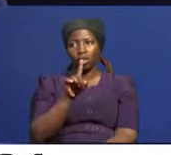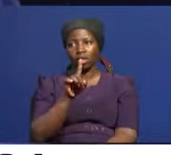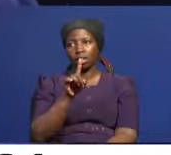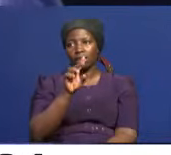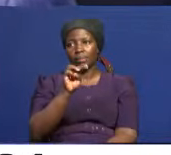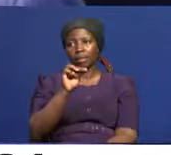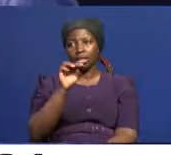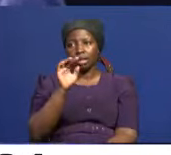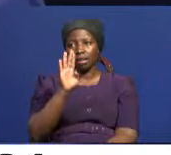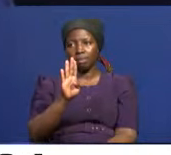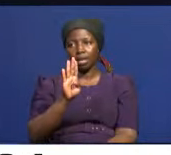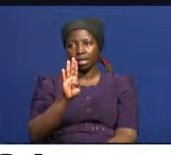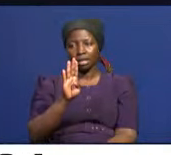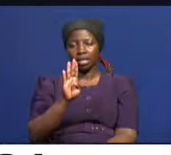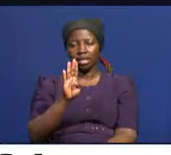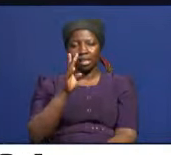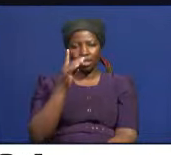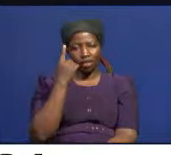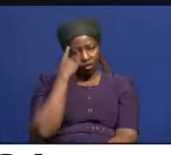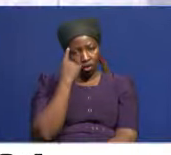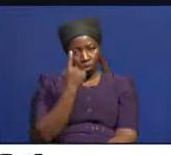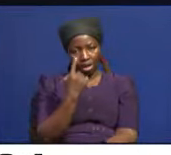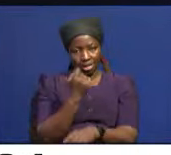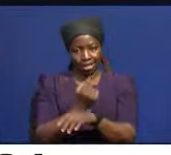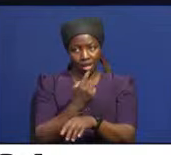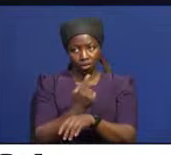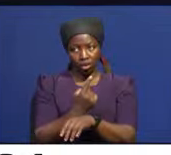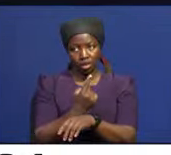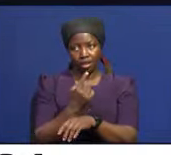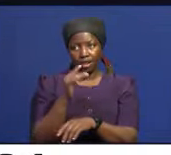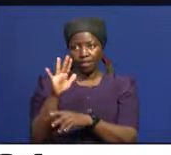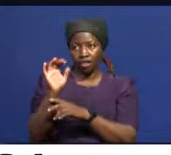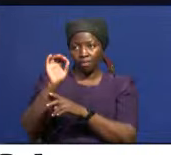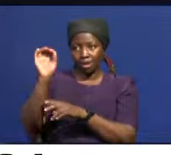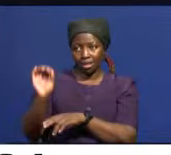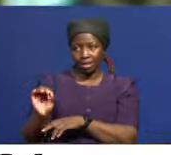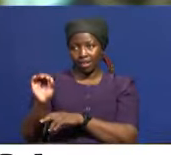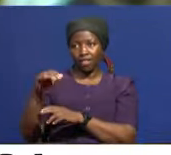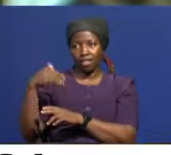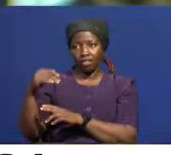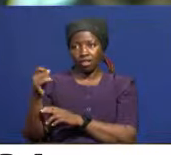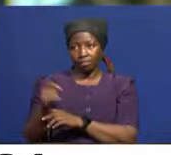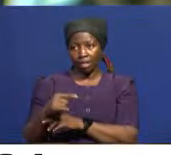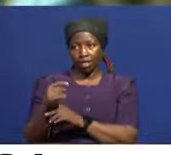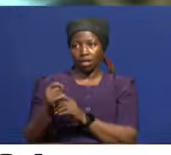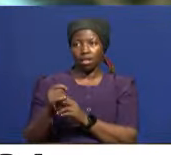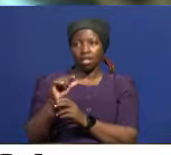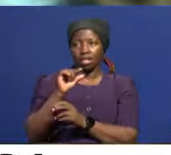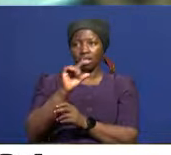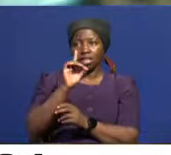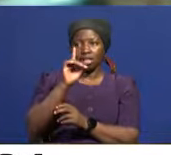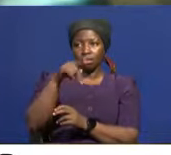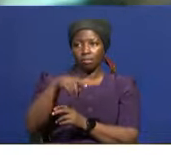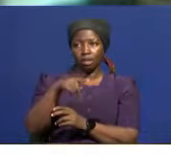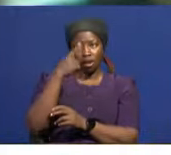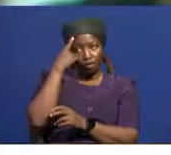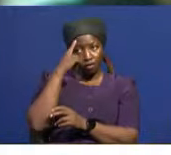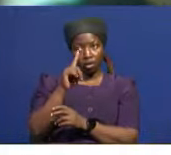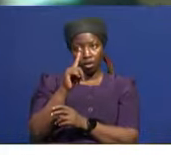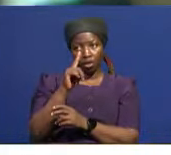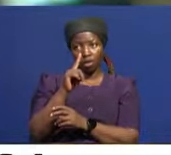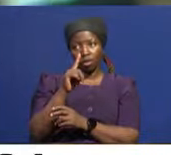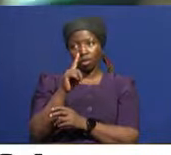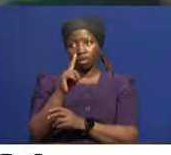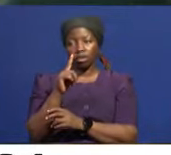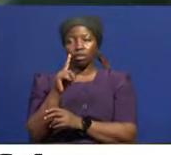8.1 megabytes per second, and at 5% of the monthly gross national income per capita,